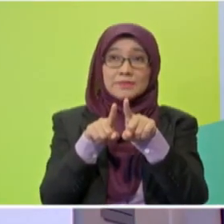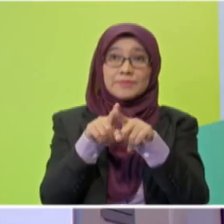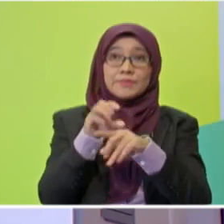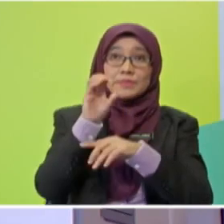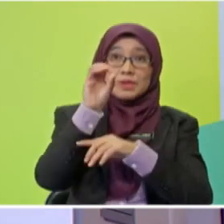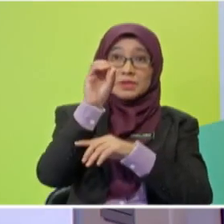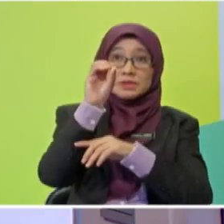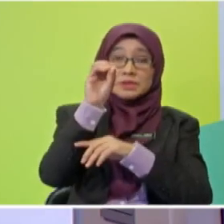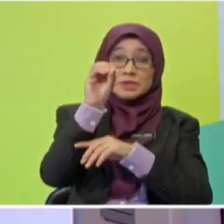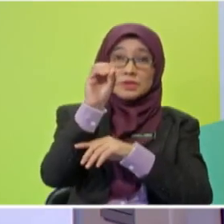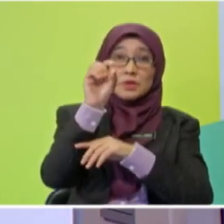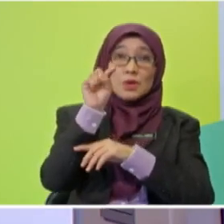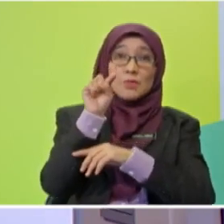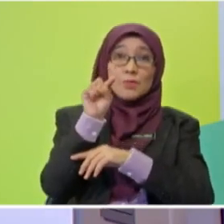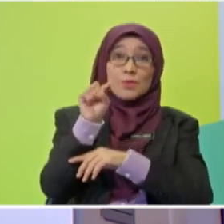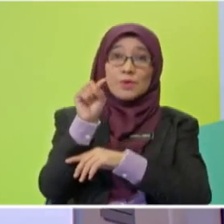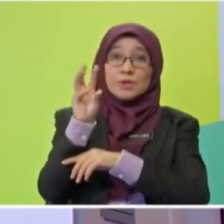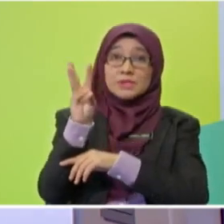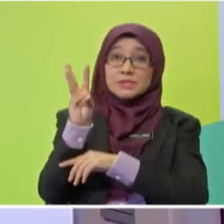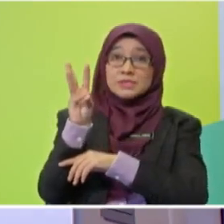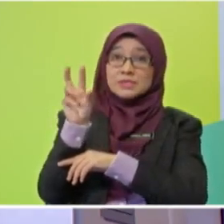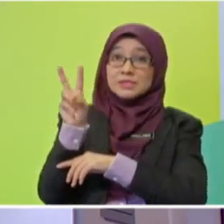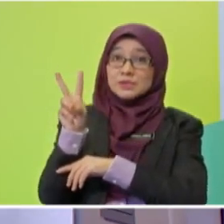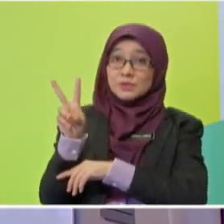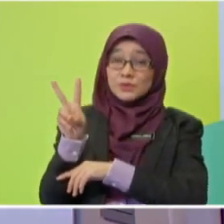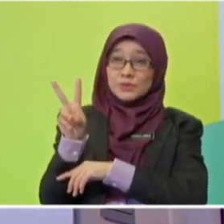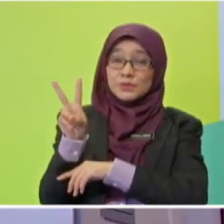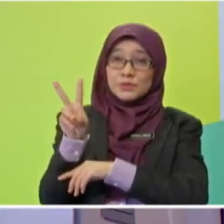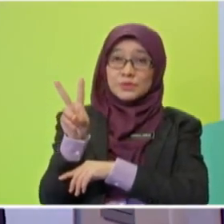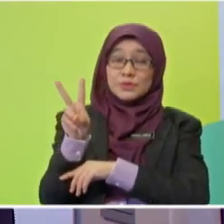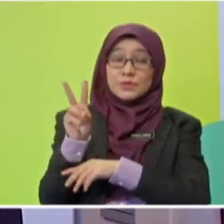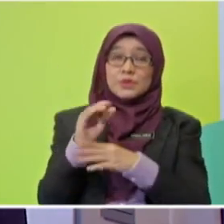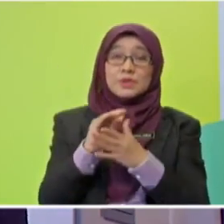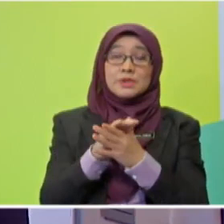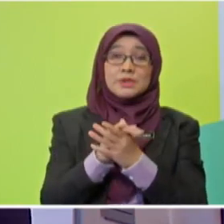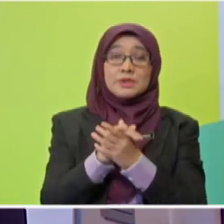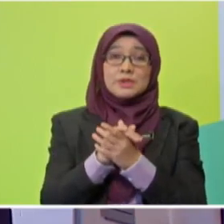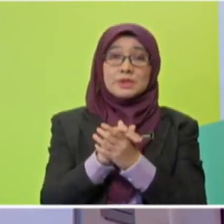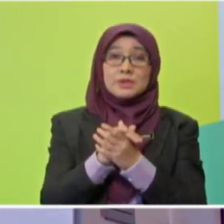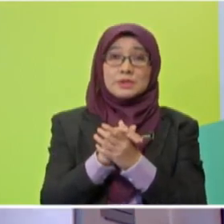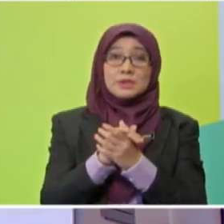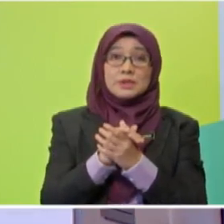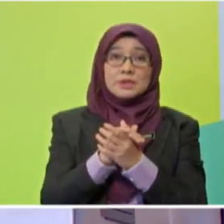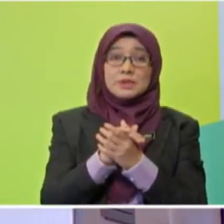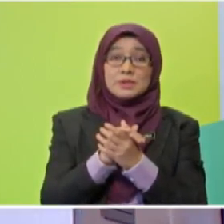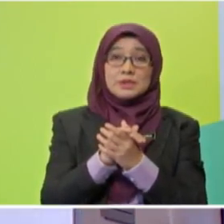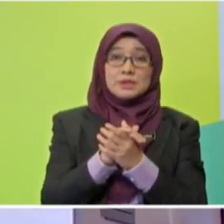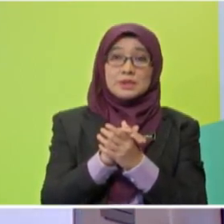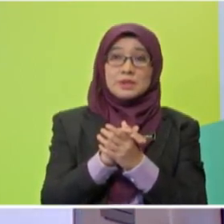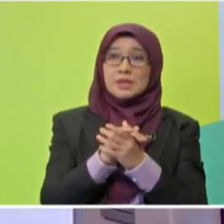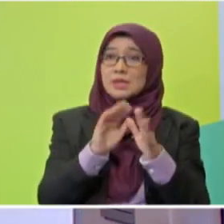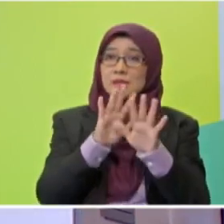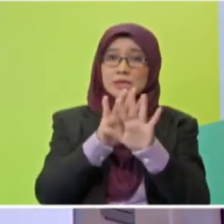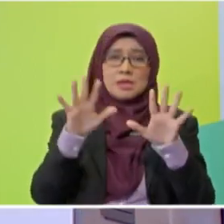0. 0.62? Yes, 62. So in division, you don't worry about the decimal point.